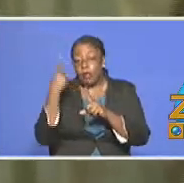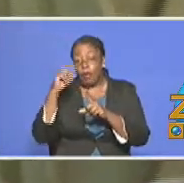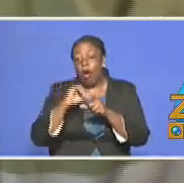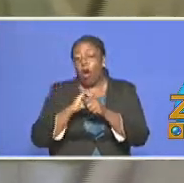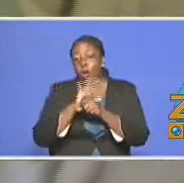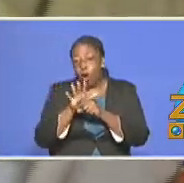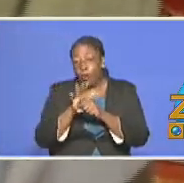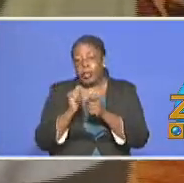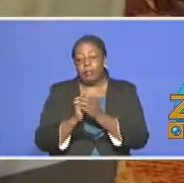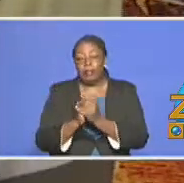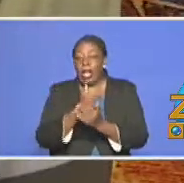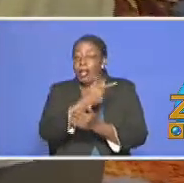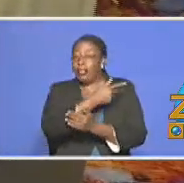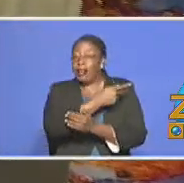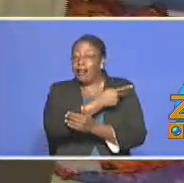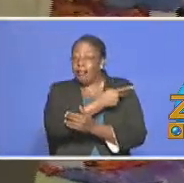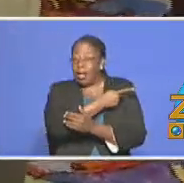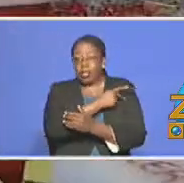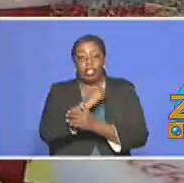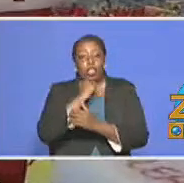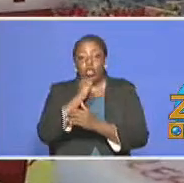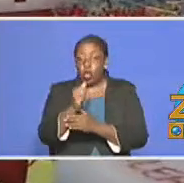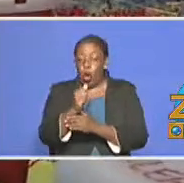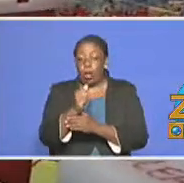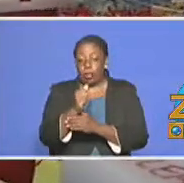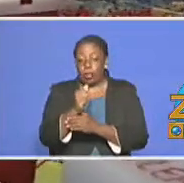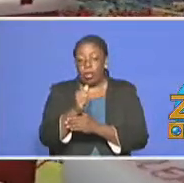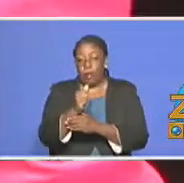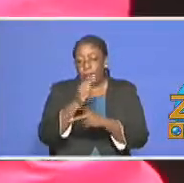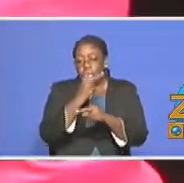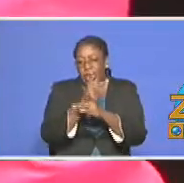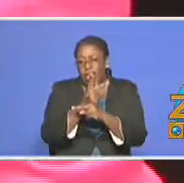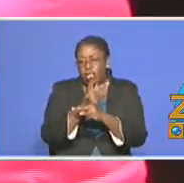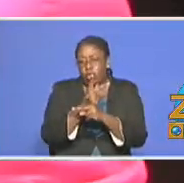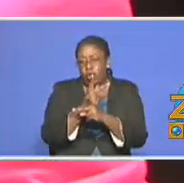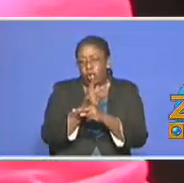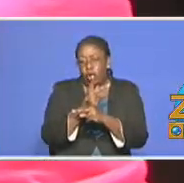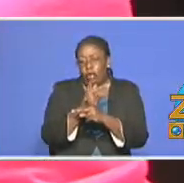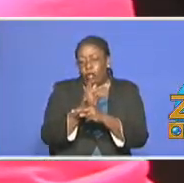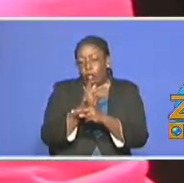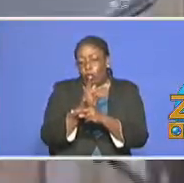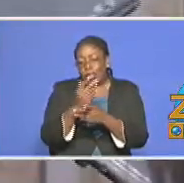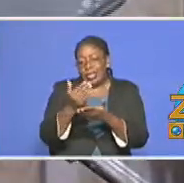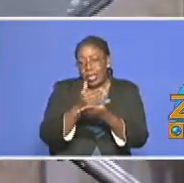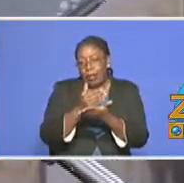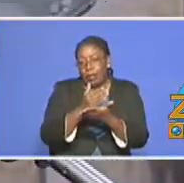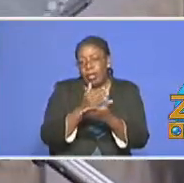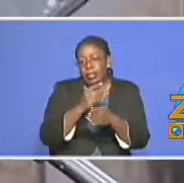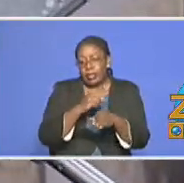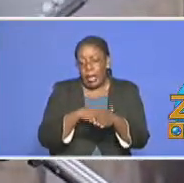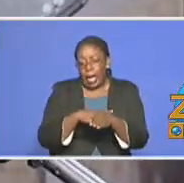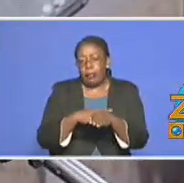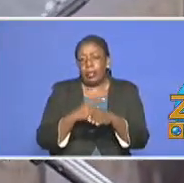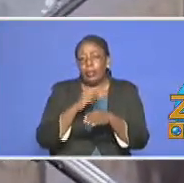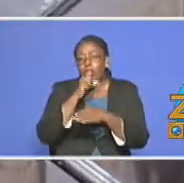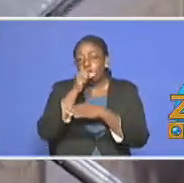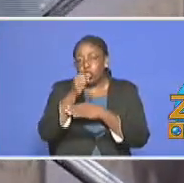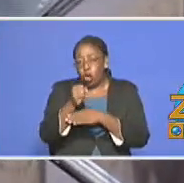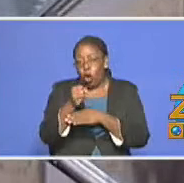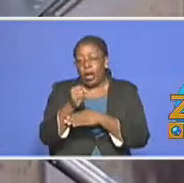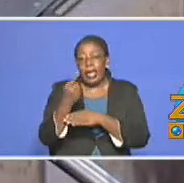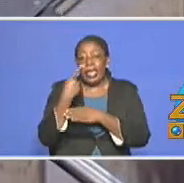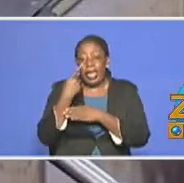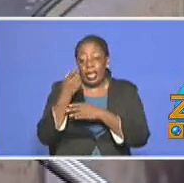the vaccines protect you to a certain point. What the vaccines do is ensure that if you get COVID, you do not get it